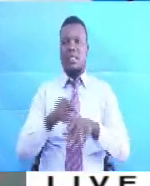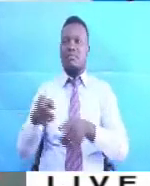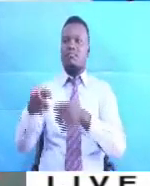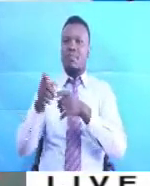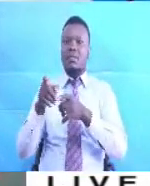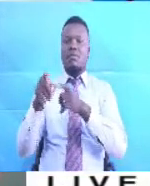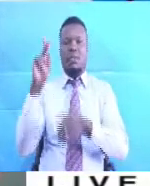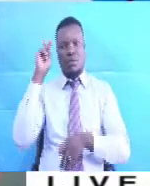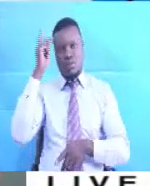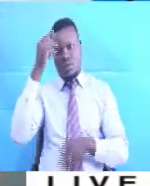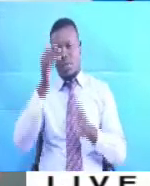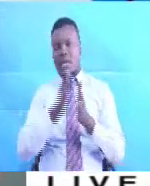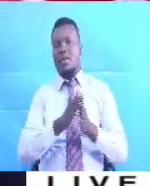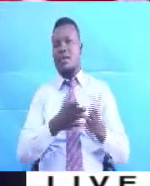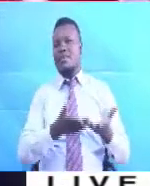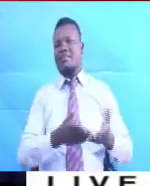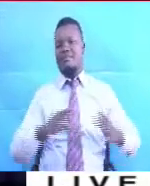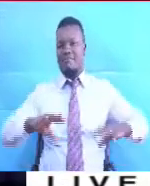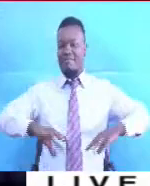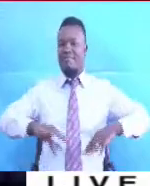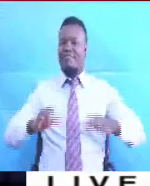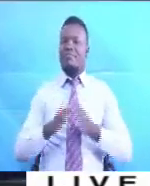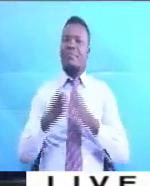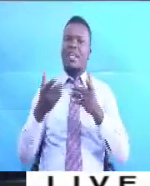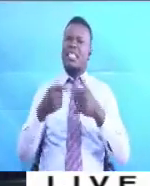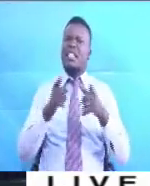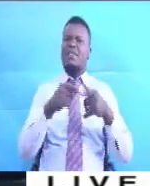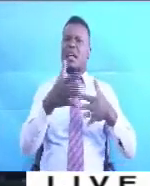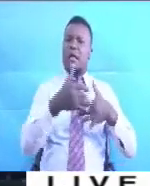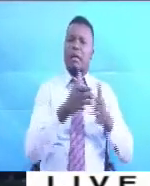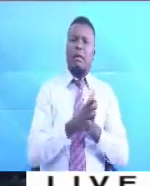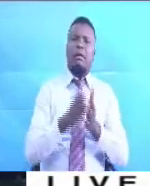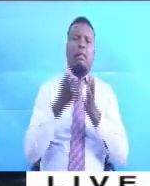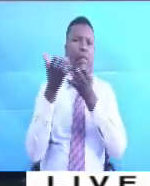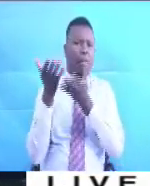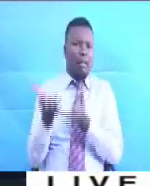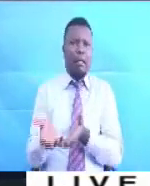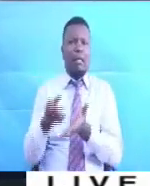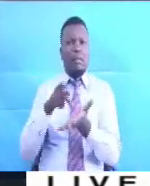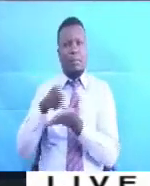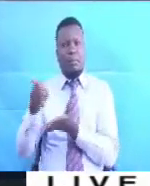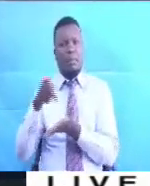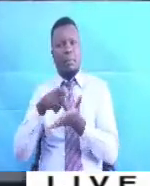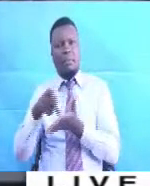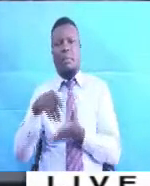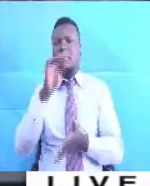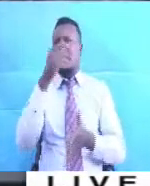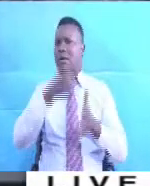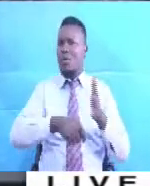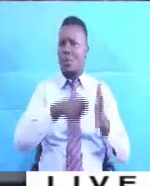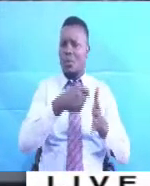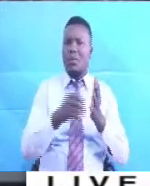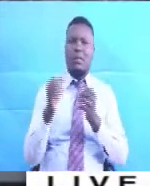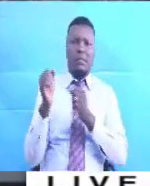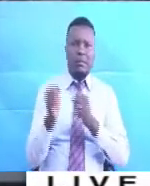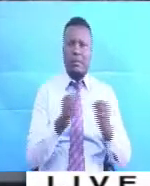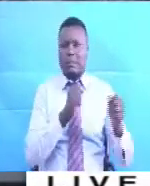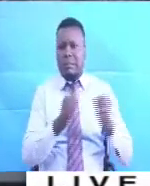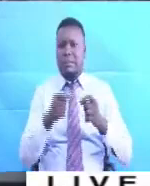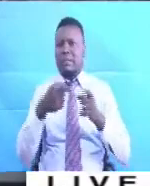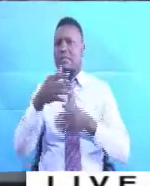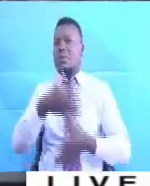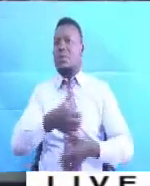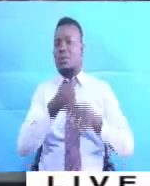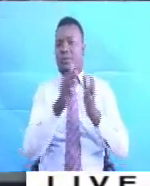Ukraine. It has heaped pressure on firms to pay more tax as households struggle with rising bills.